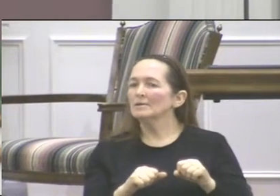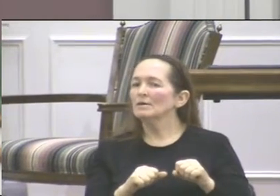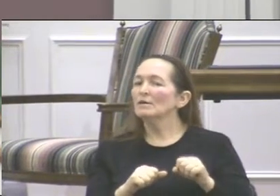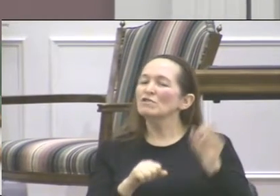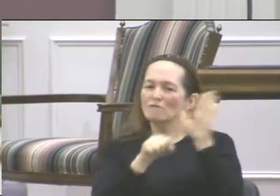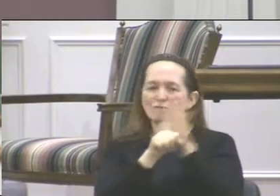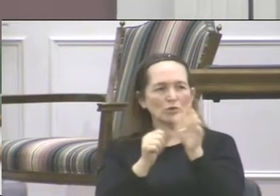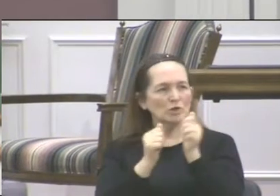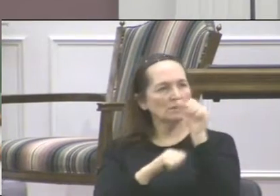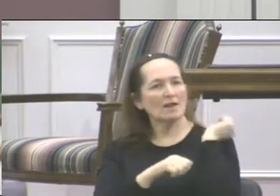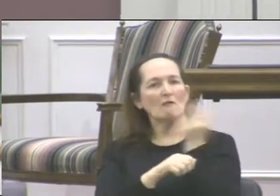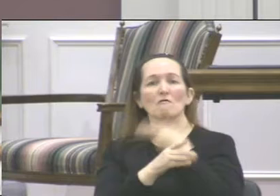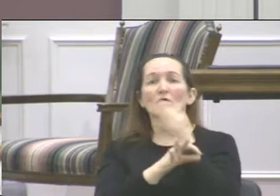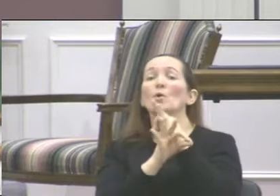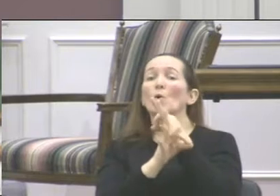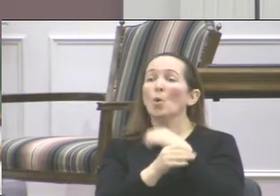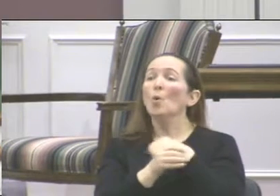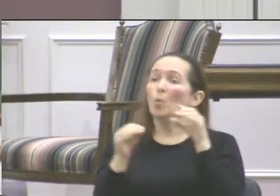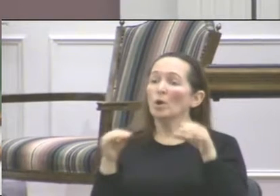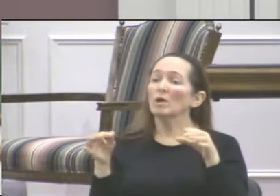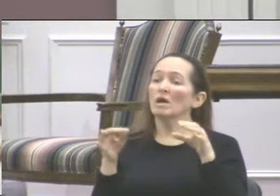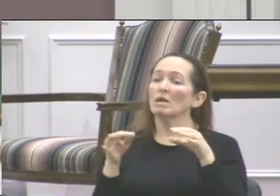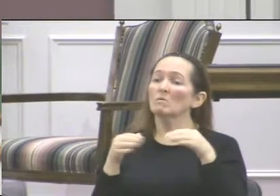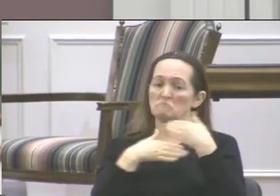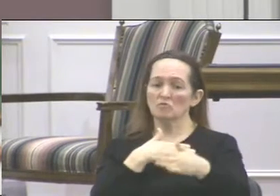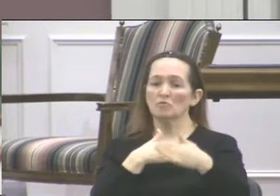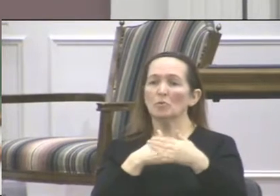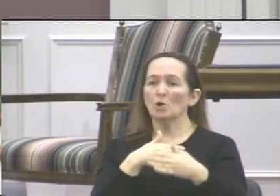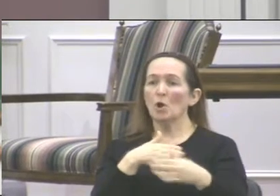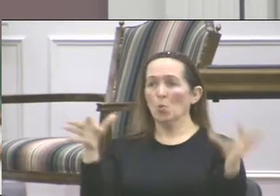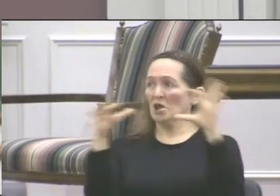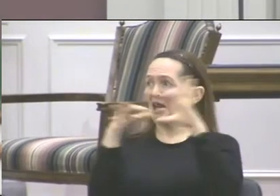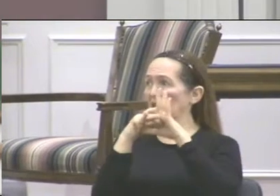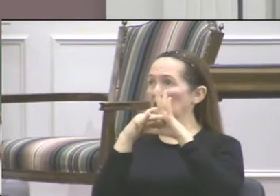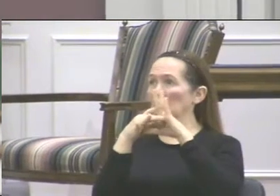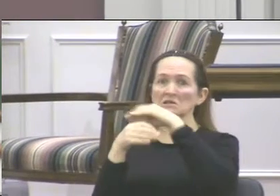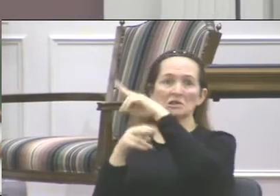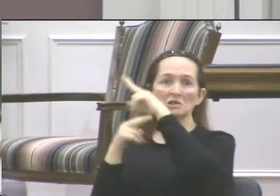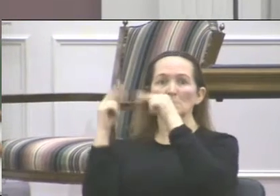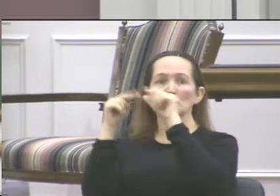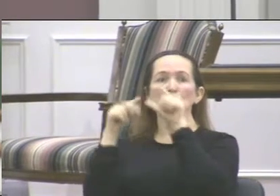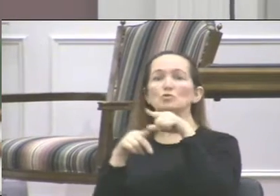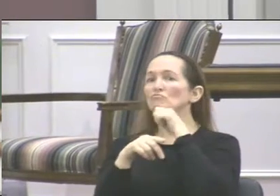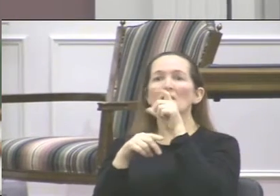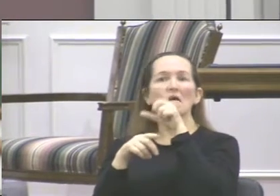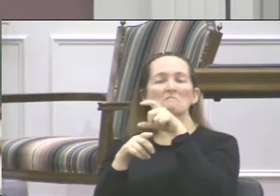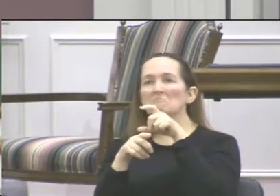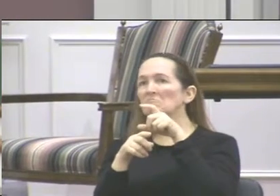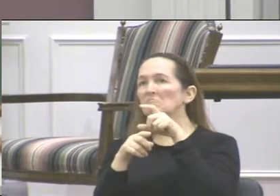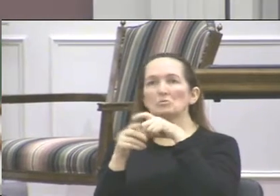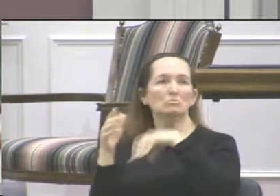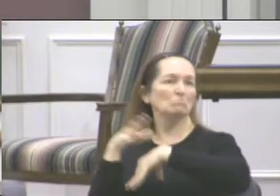But we're going to move forward. We're going to connect these. So you don't have to go outside.